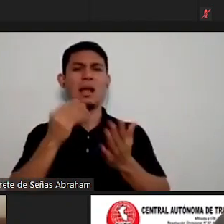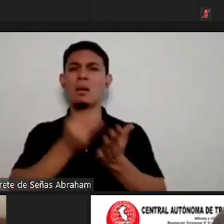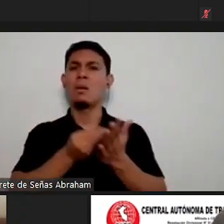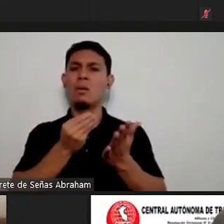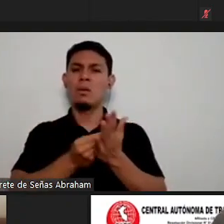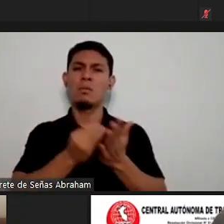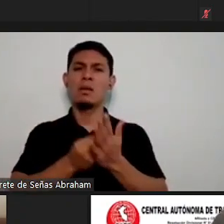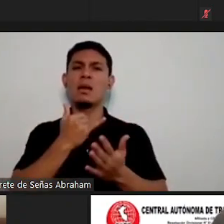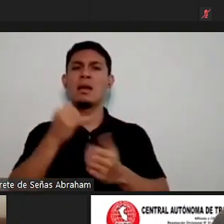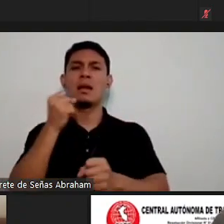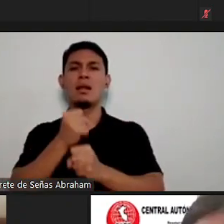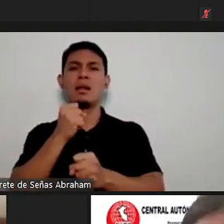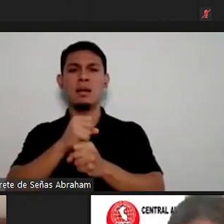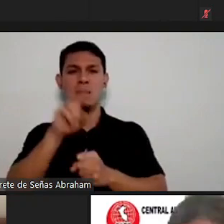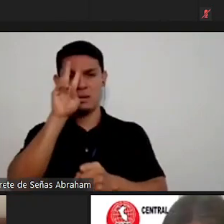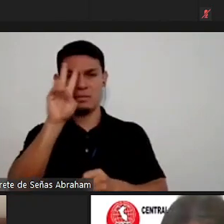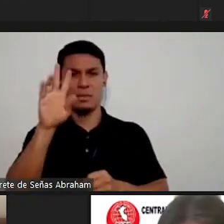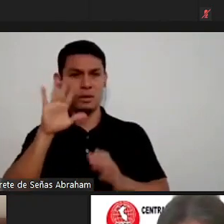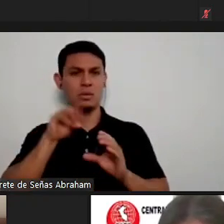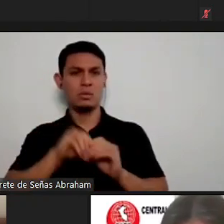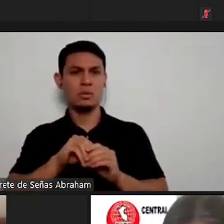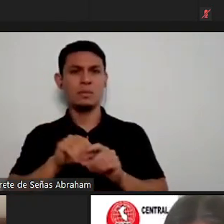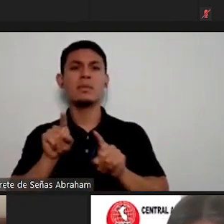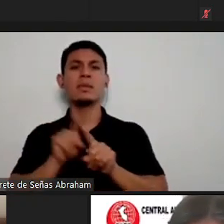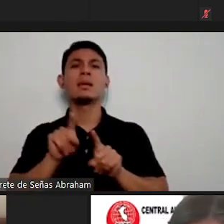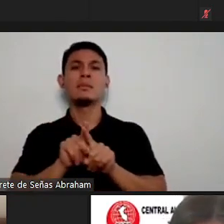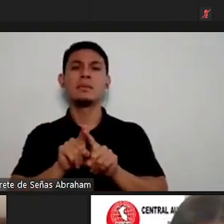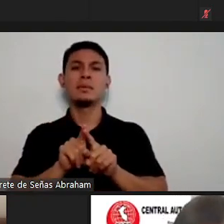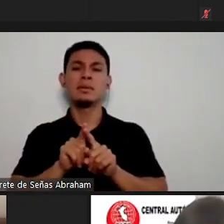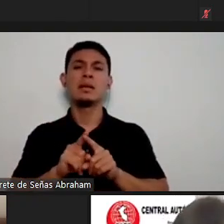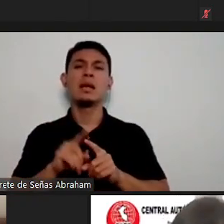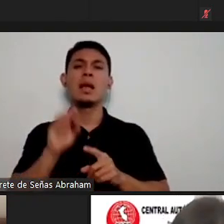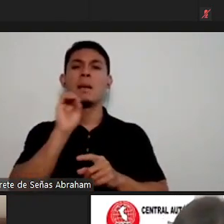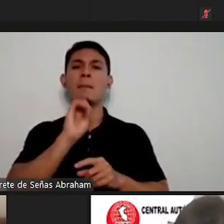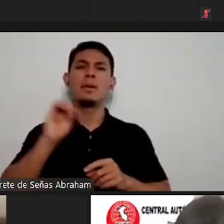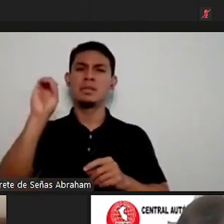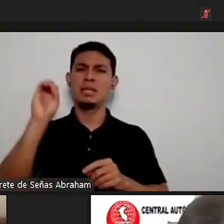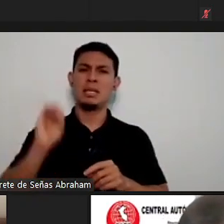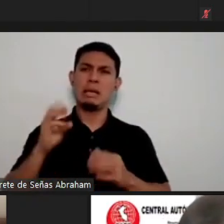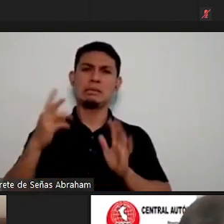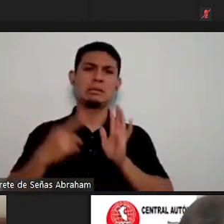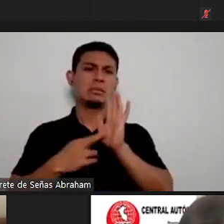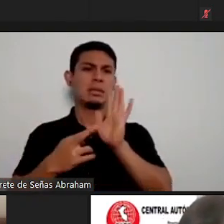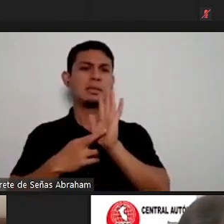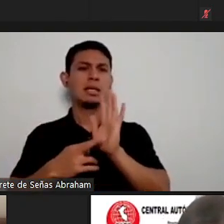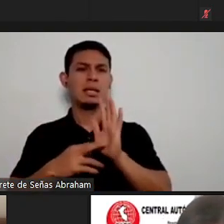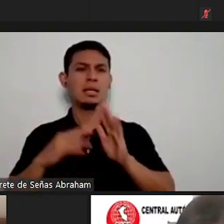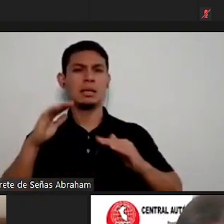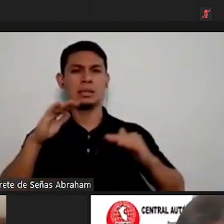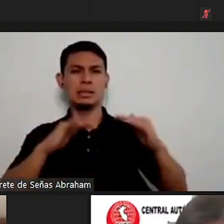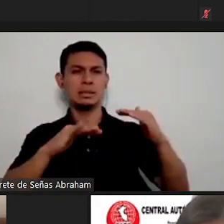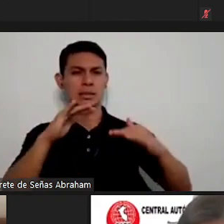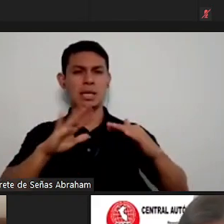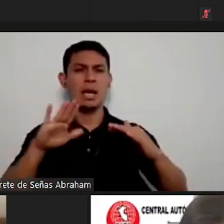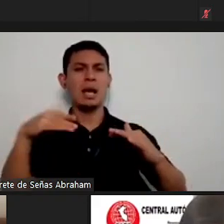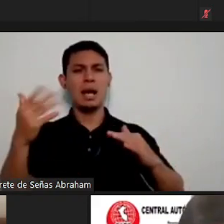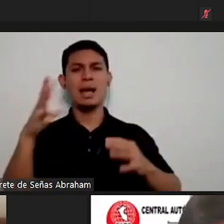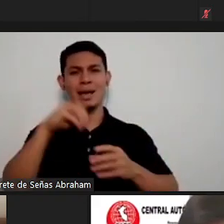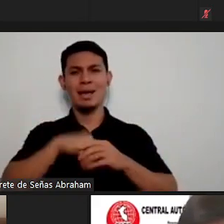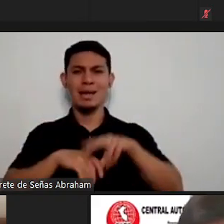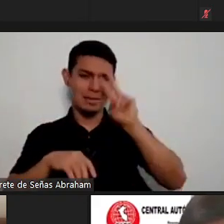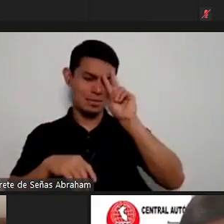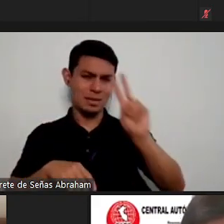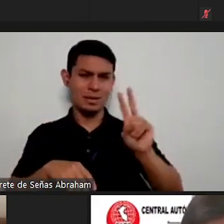facing in the economic and labor sector of peru and also the percentage